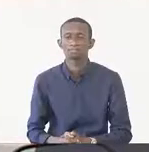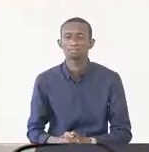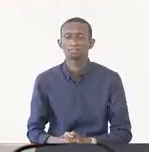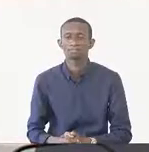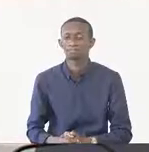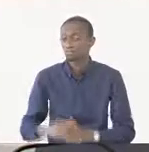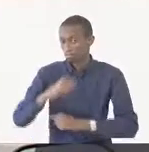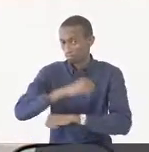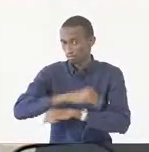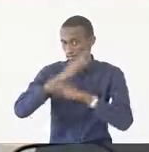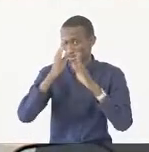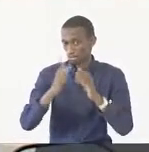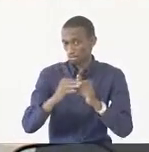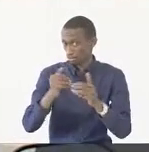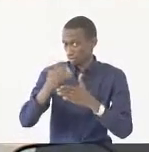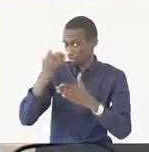along the y,